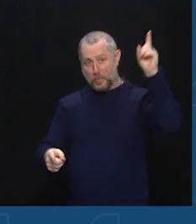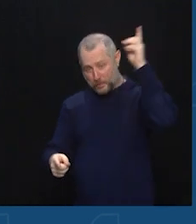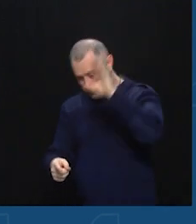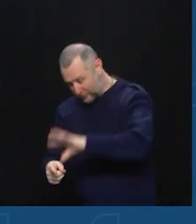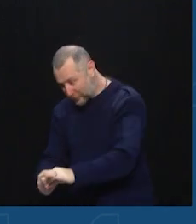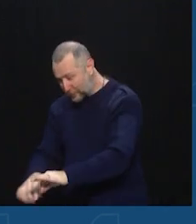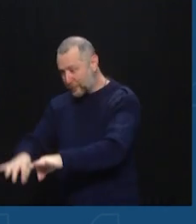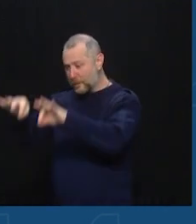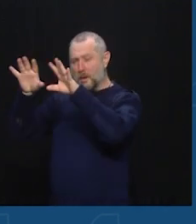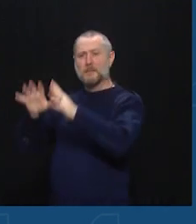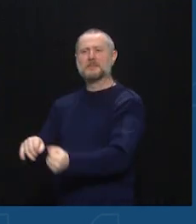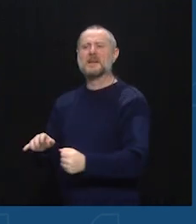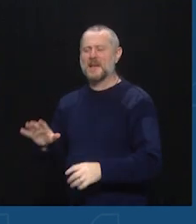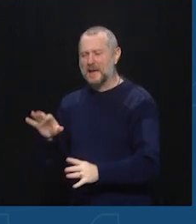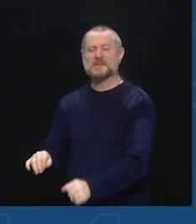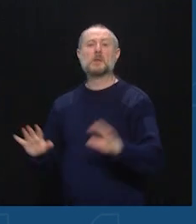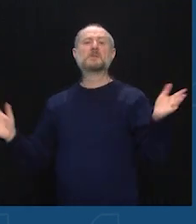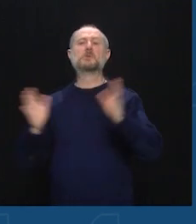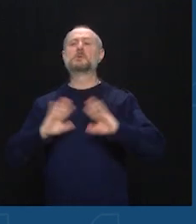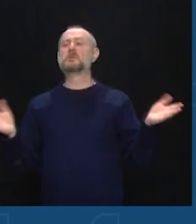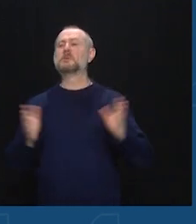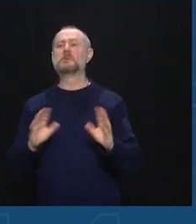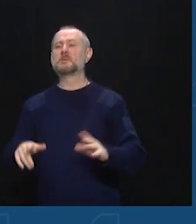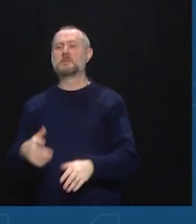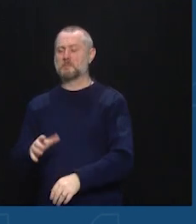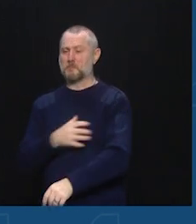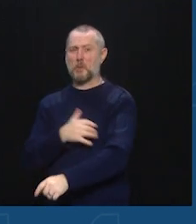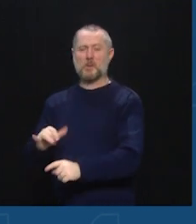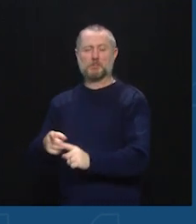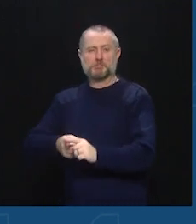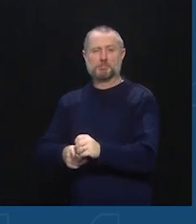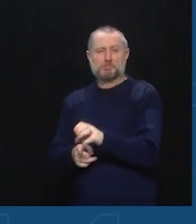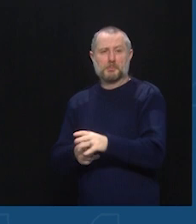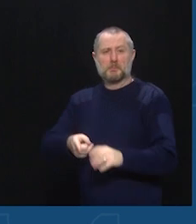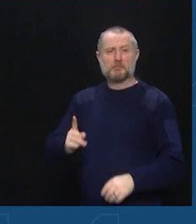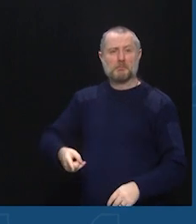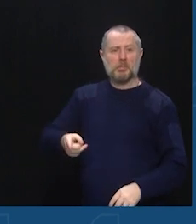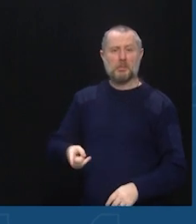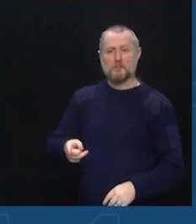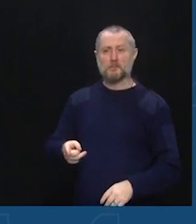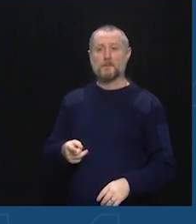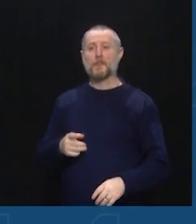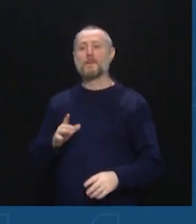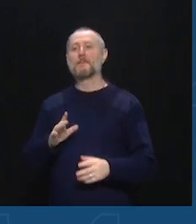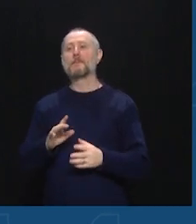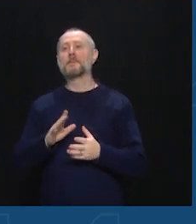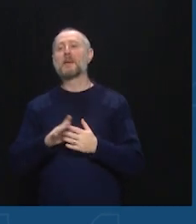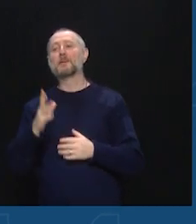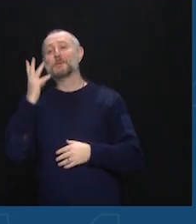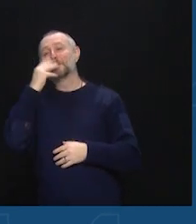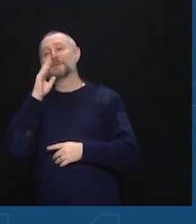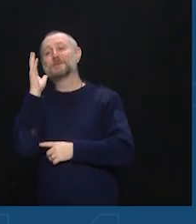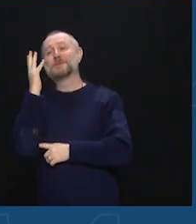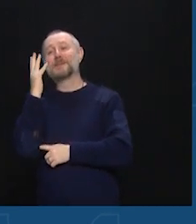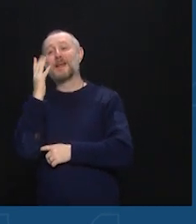still be live. And while it is absolutely lovely to see the ice on all of the tree branches, It is incredibly dangerous